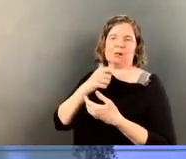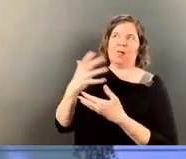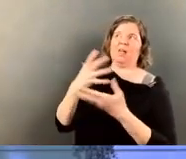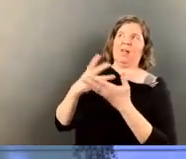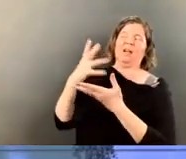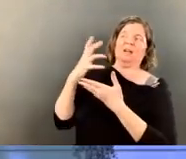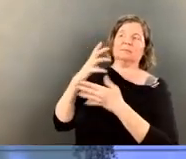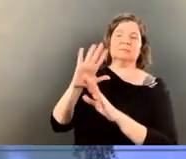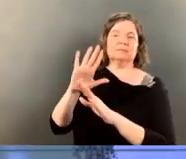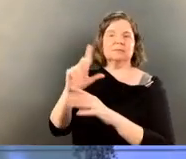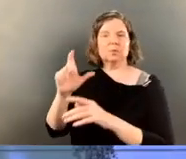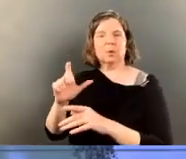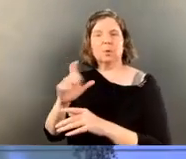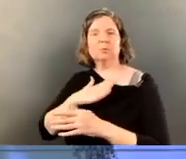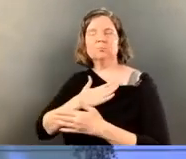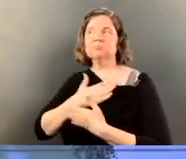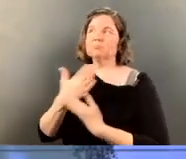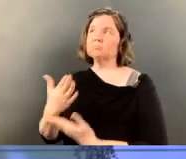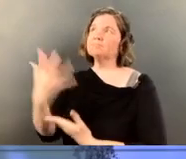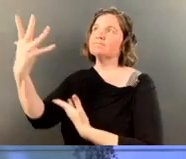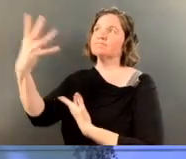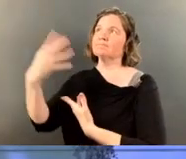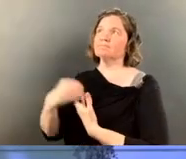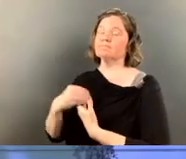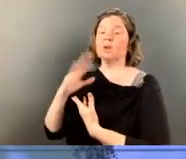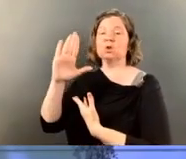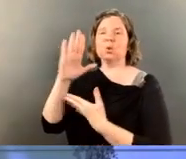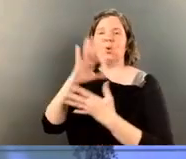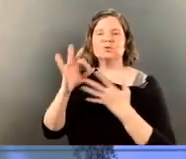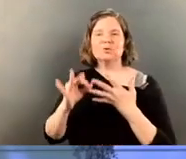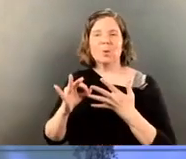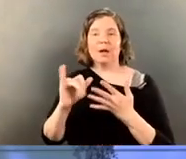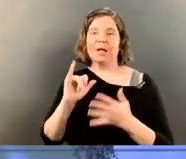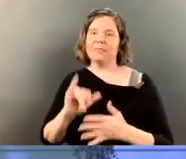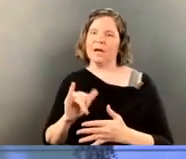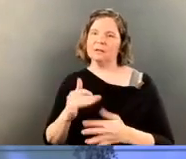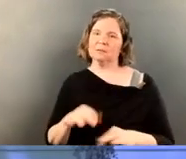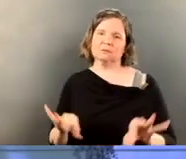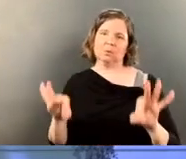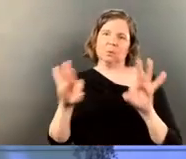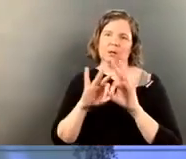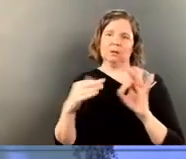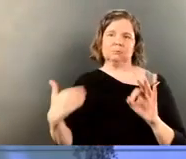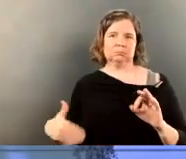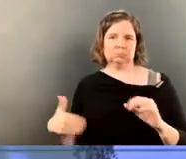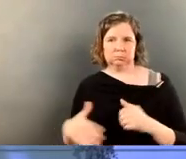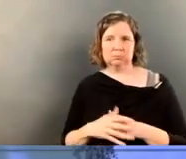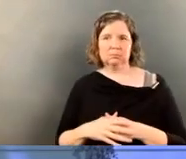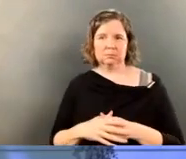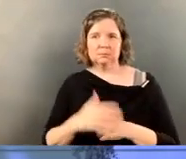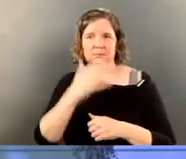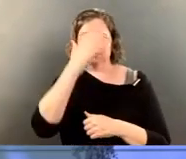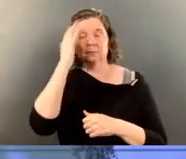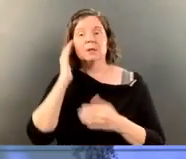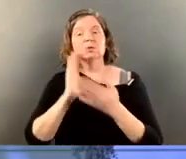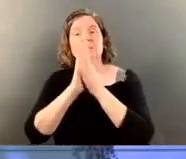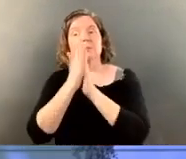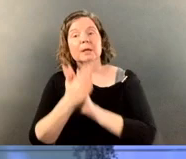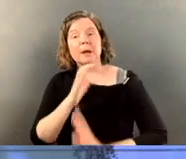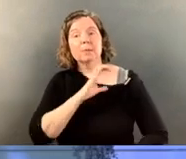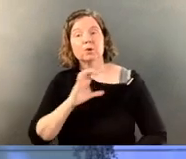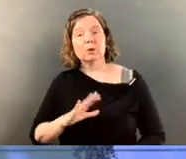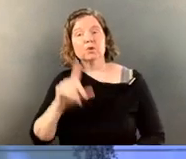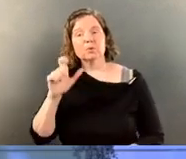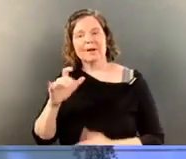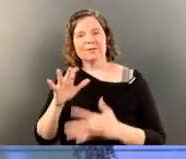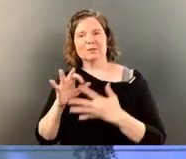get you into heaven. It will always be your choice. And that's so critical. To become a Christian, you